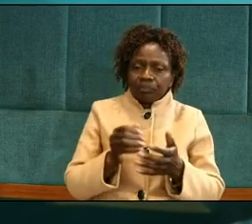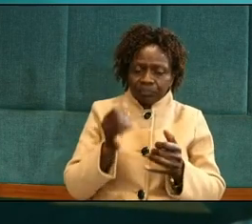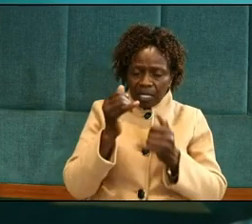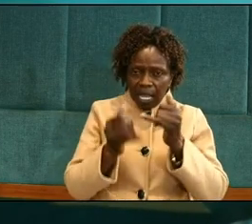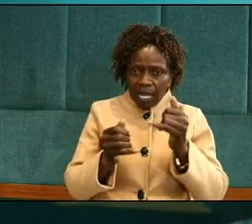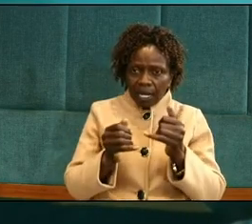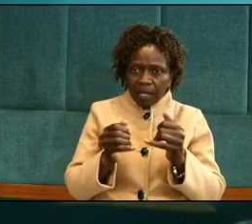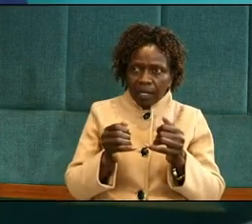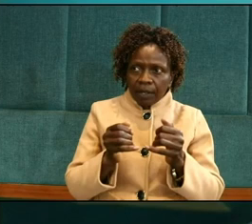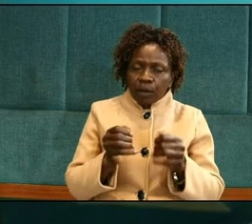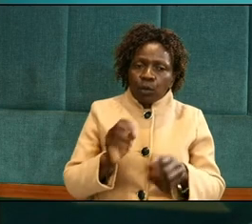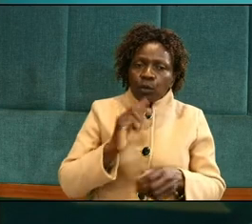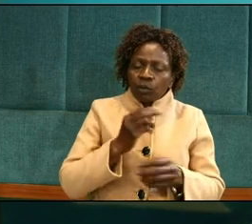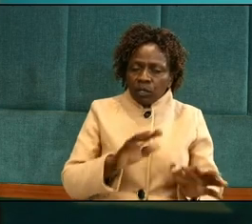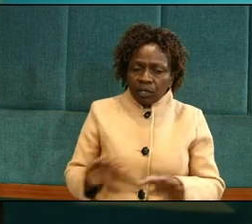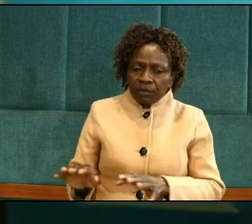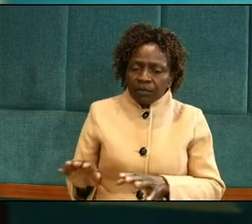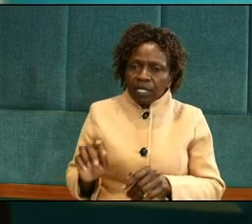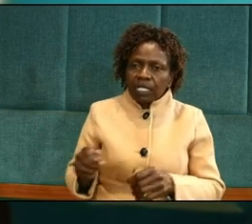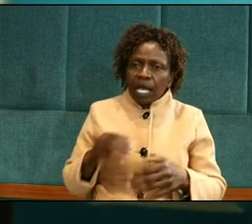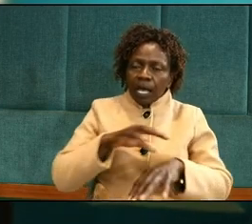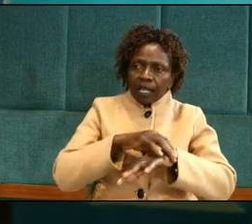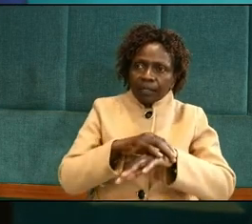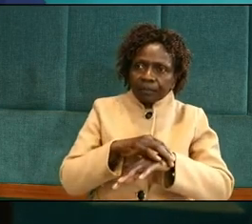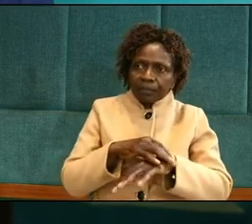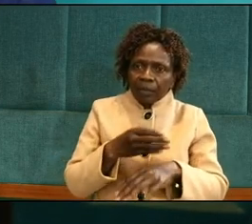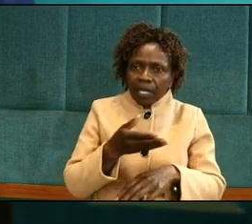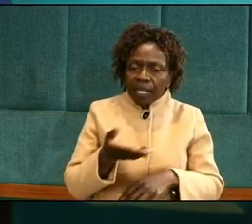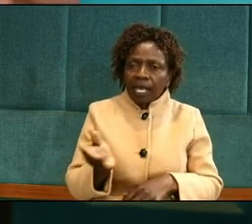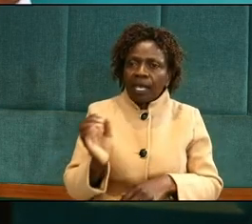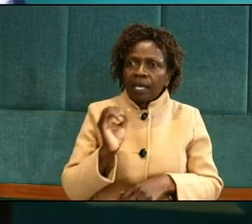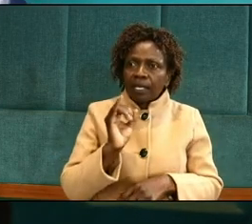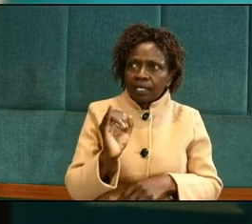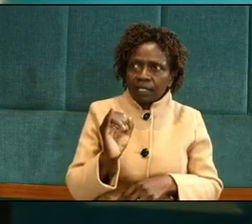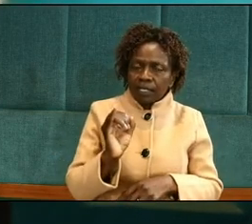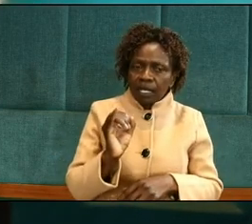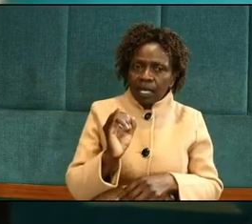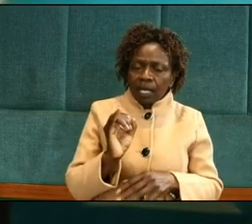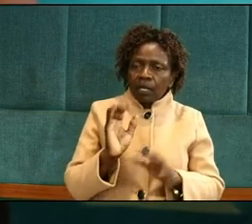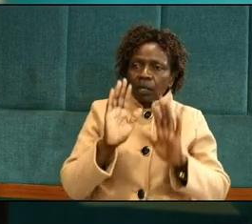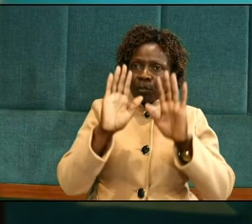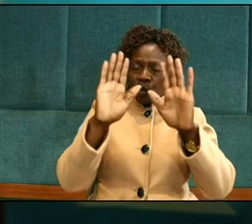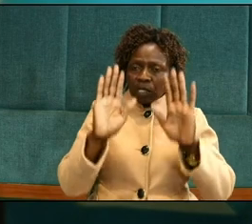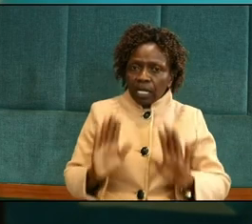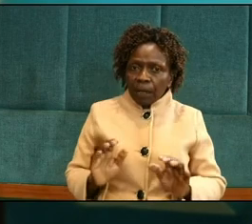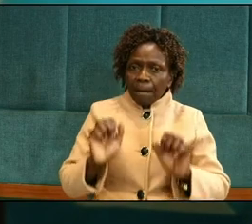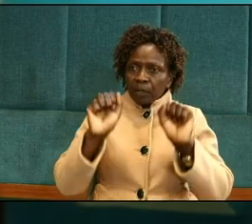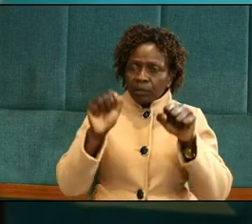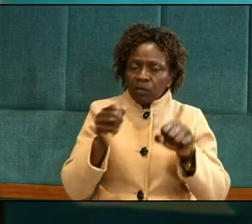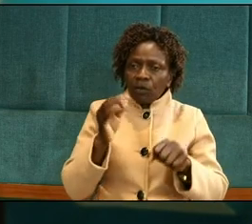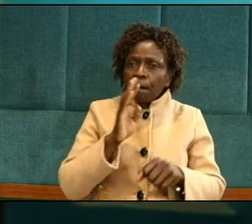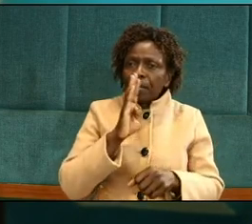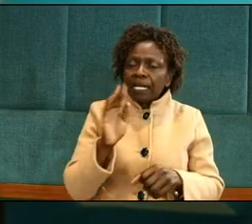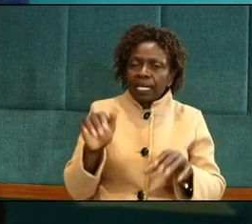all the living on this earth would have been done, there is a potential possibility of